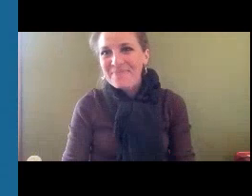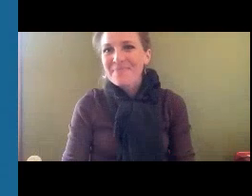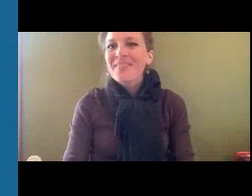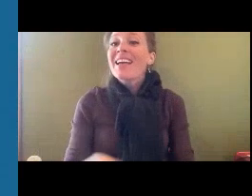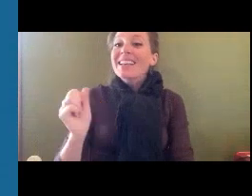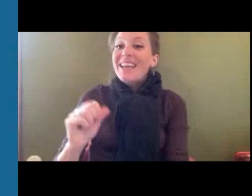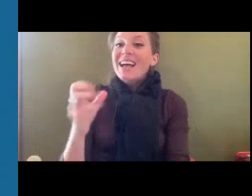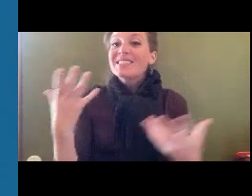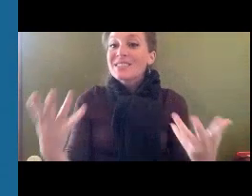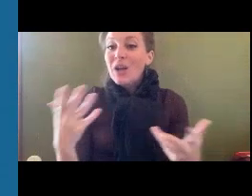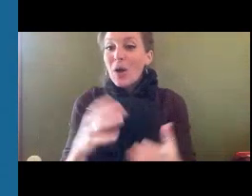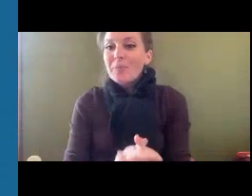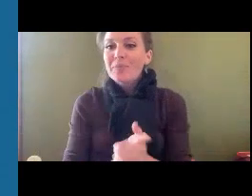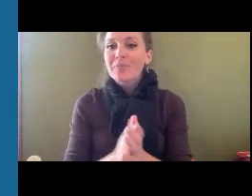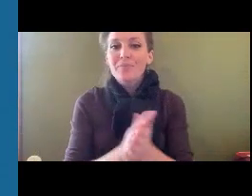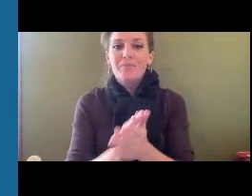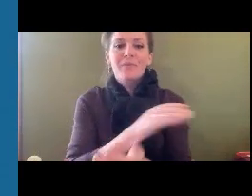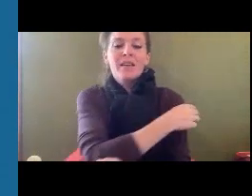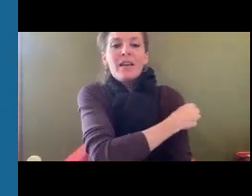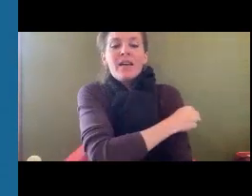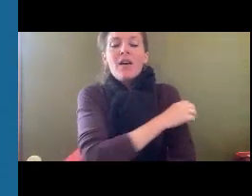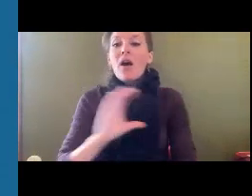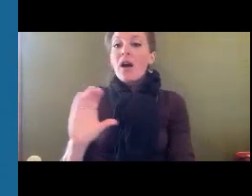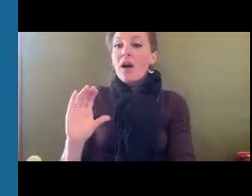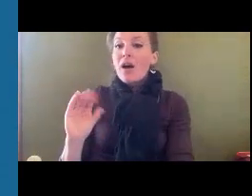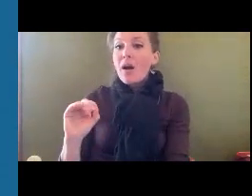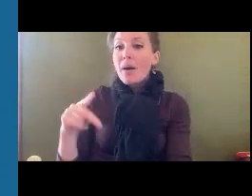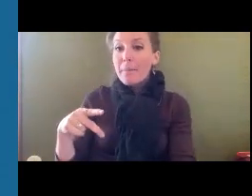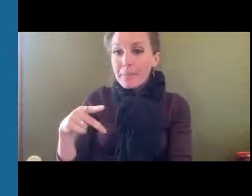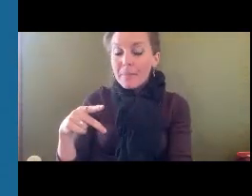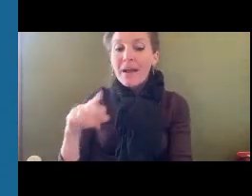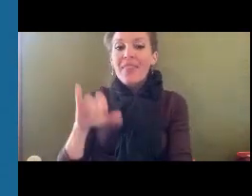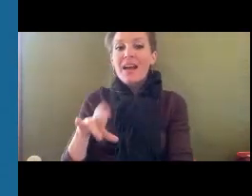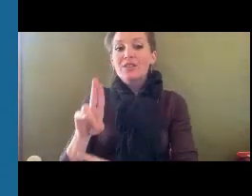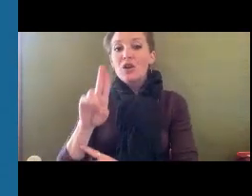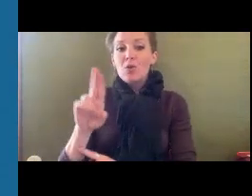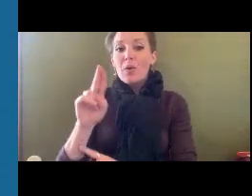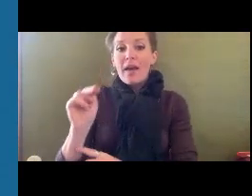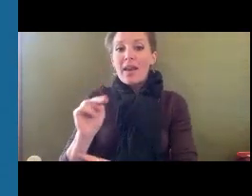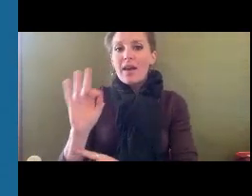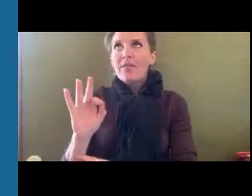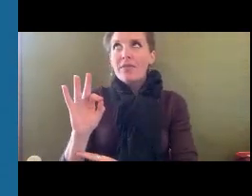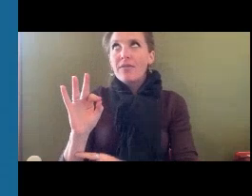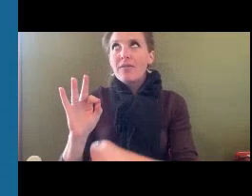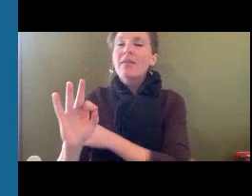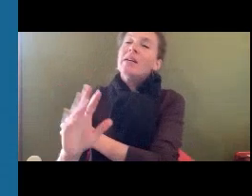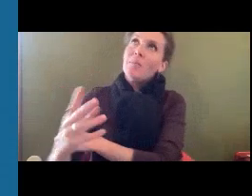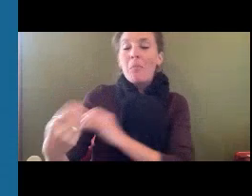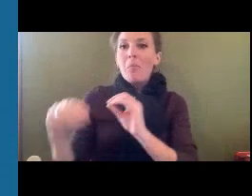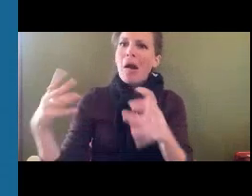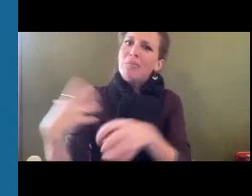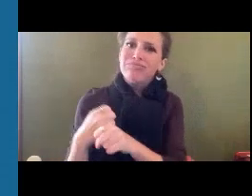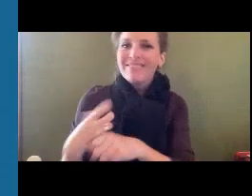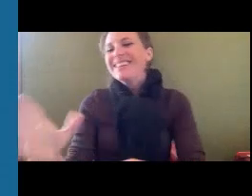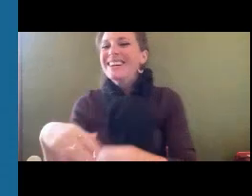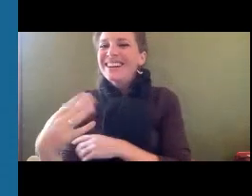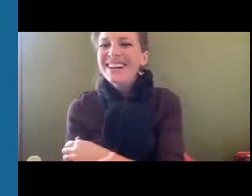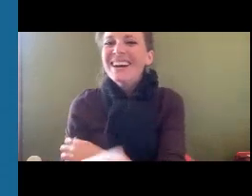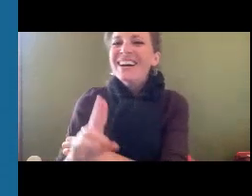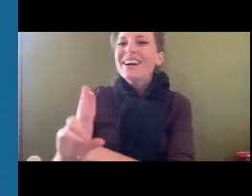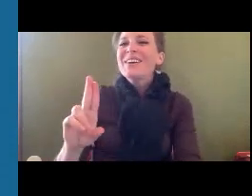I can start off by explaining what COP is. So COP is the UNF triple, I use more acronyms, the United